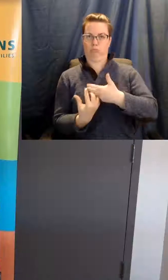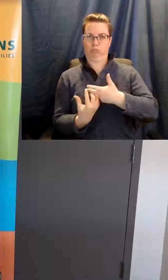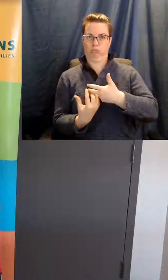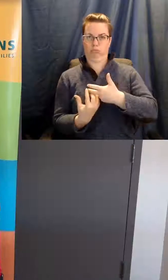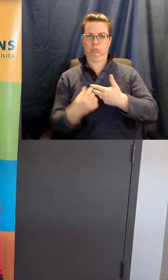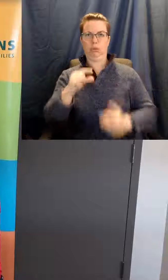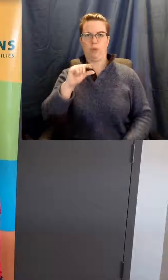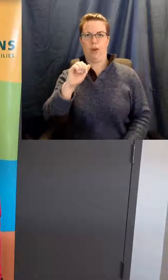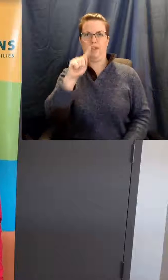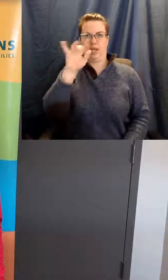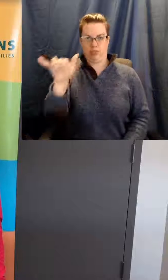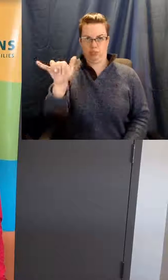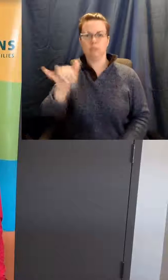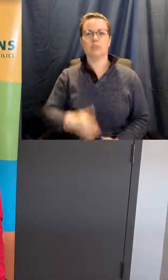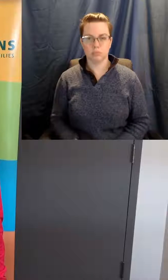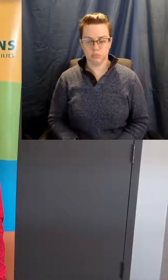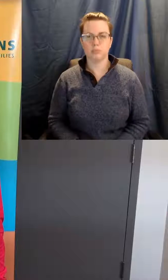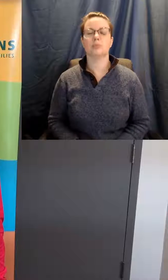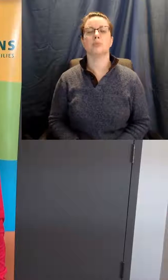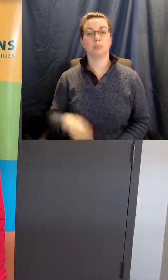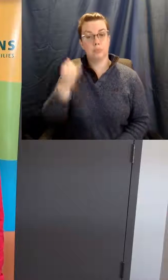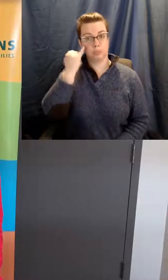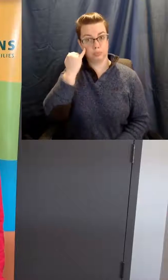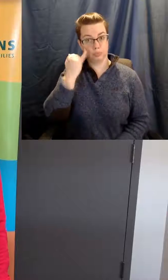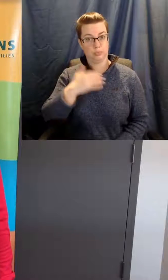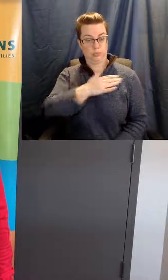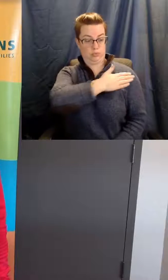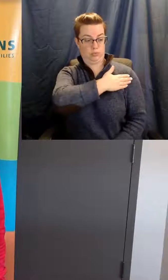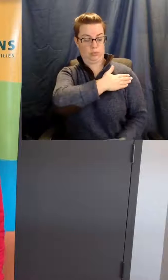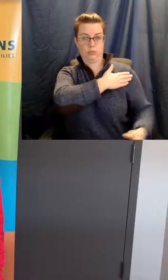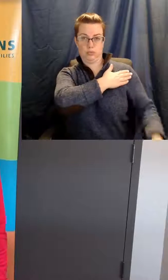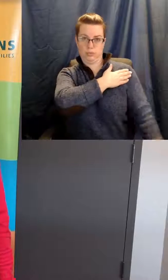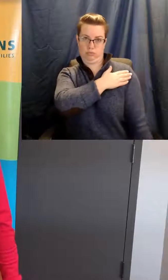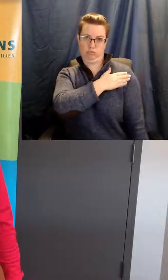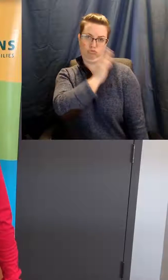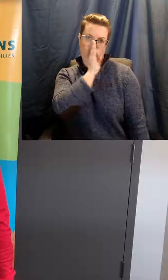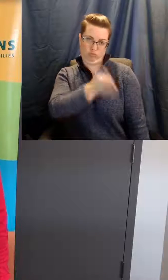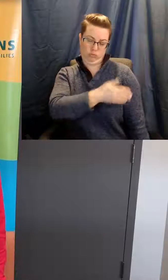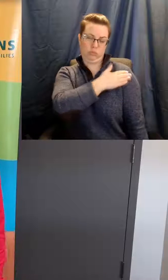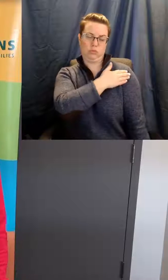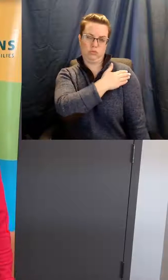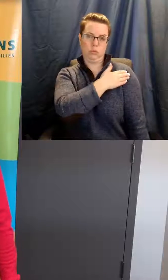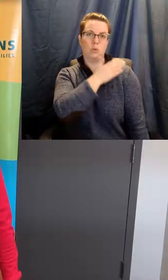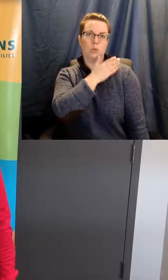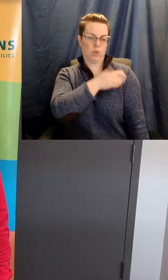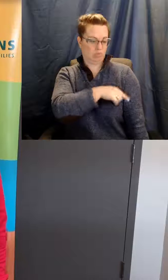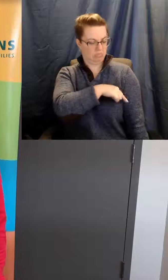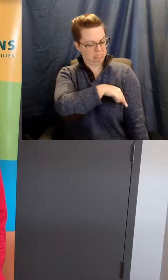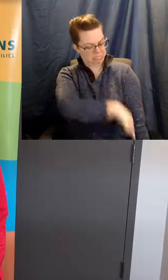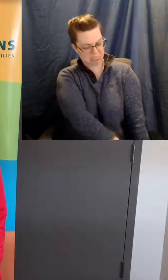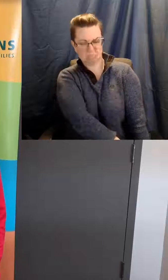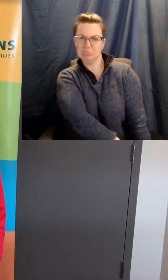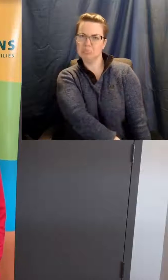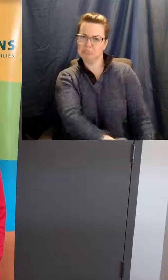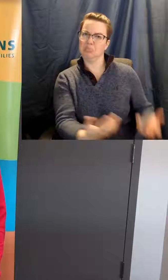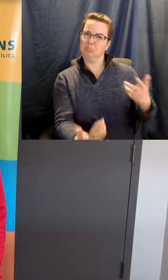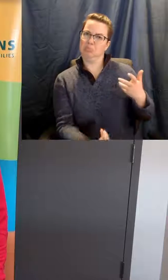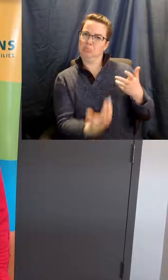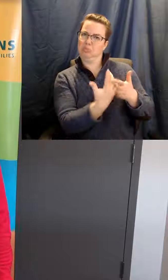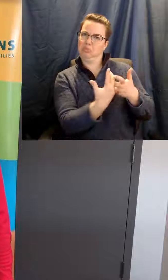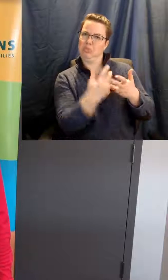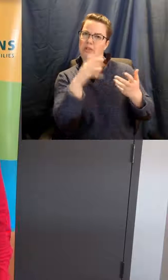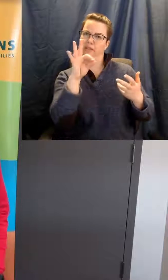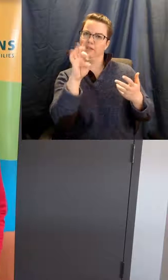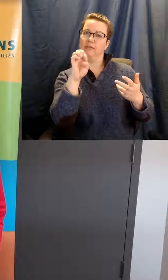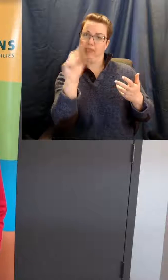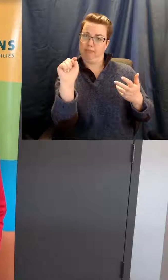arrow. That arrow goes straight down and hits the side of my foot. Remember that base of support, that circle around your feet, is